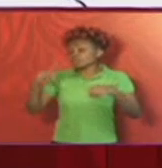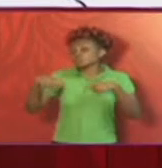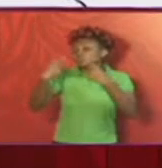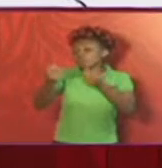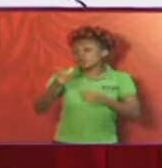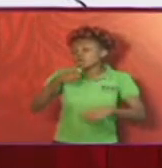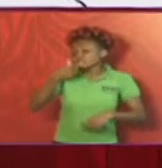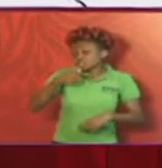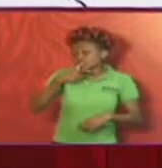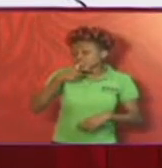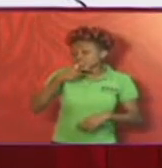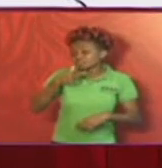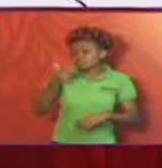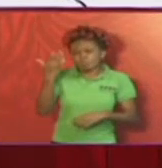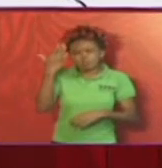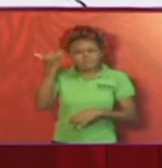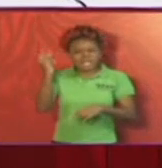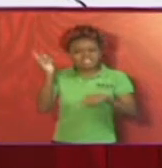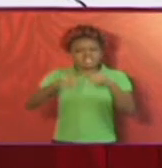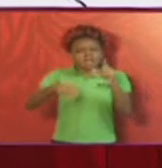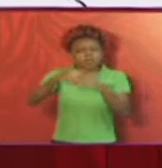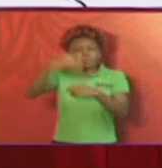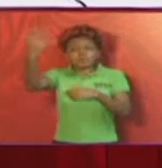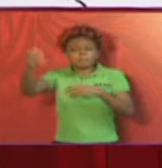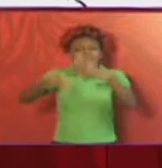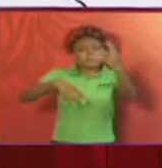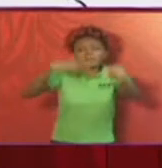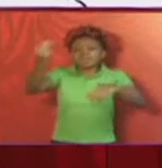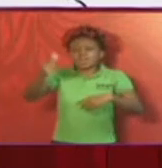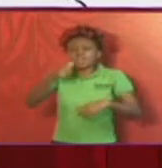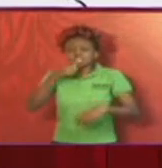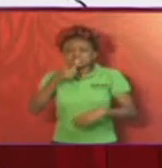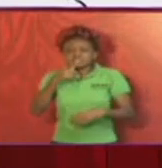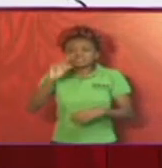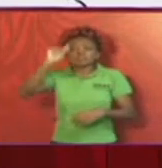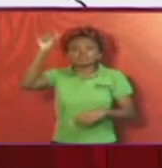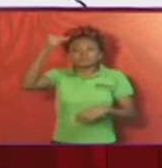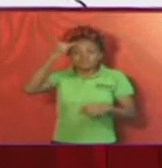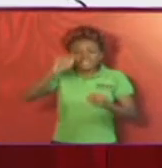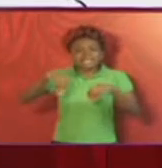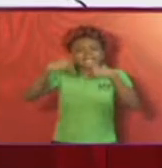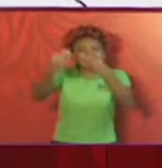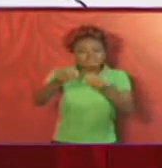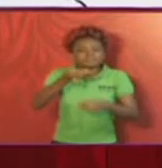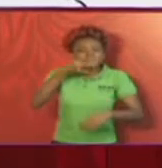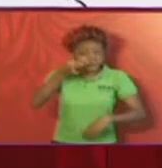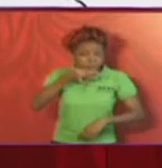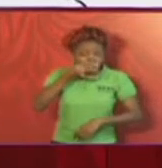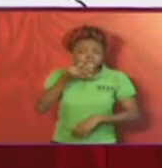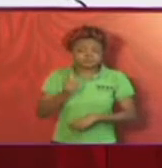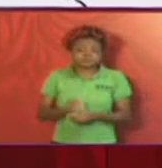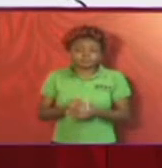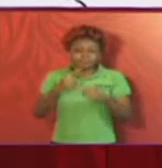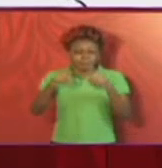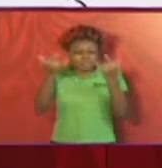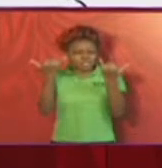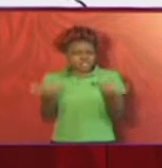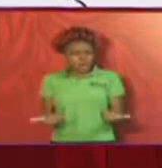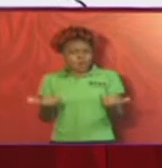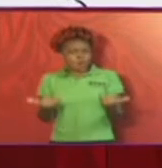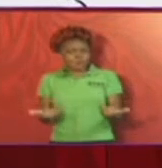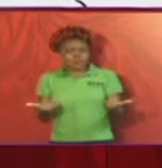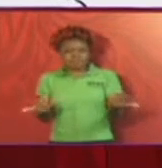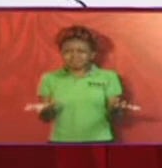not allowed to go out into the community and mingle to purchase lunch. But now they're saying that that program has ended. Is that something that you could